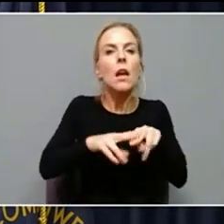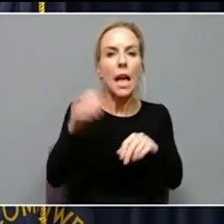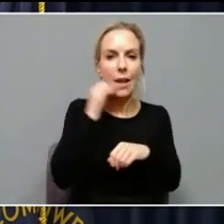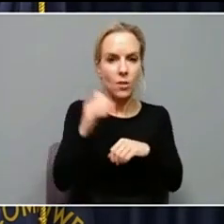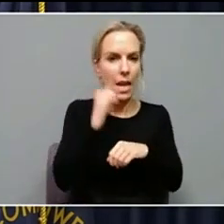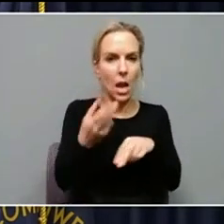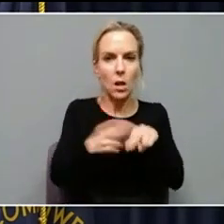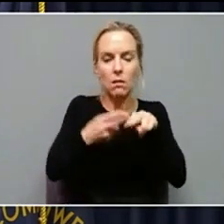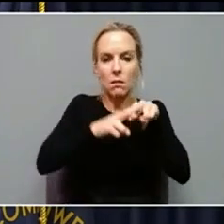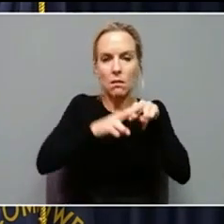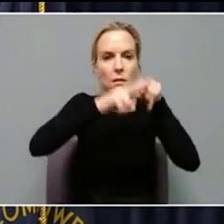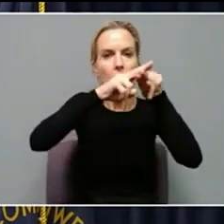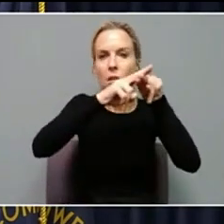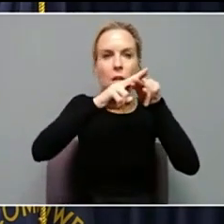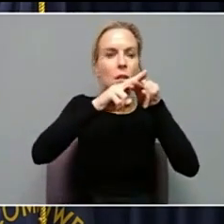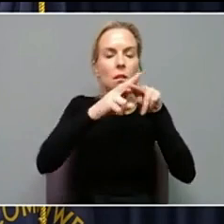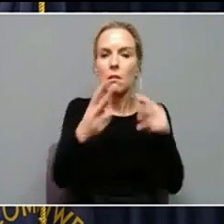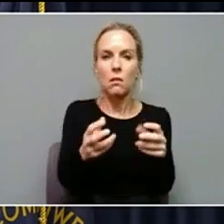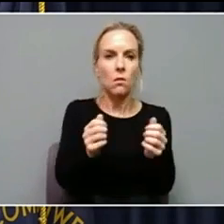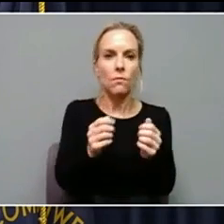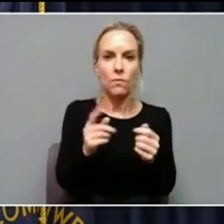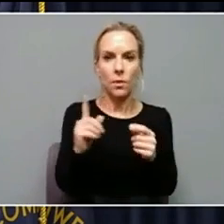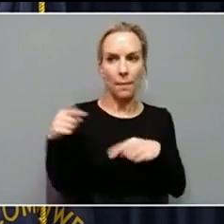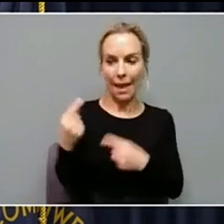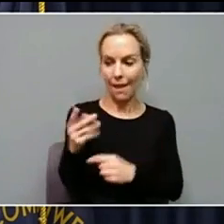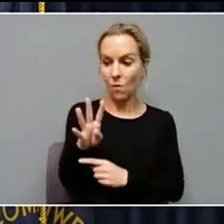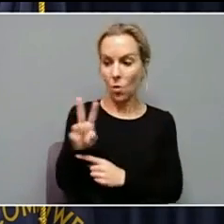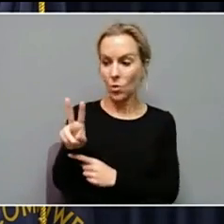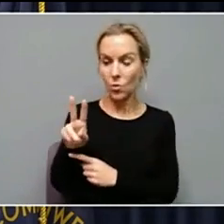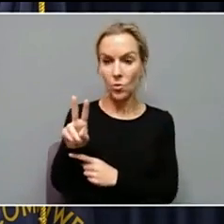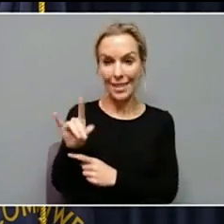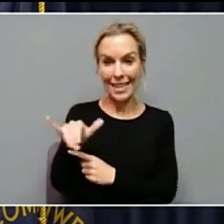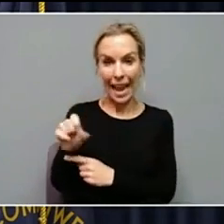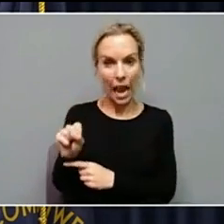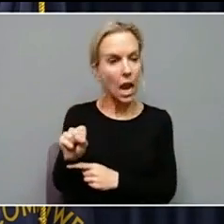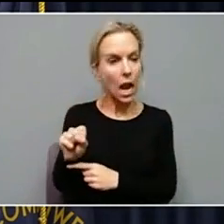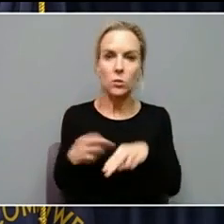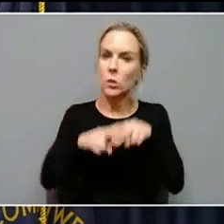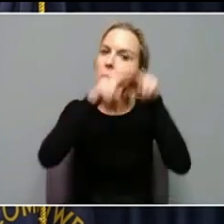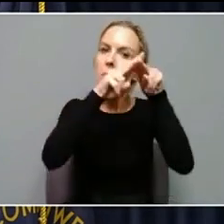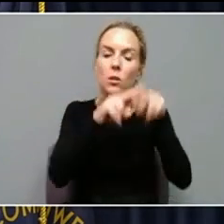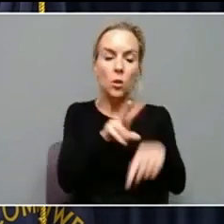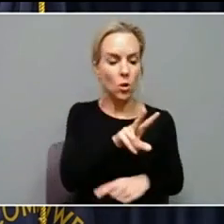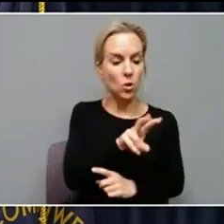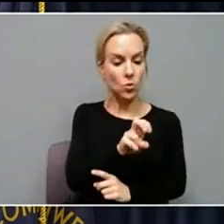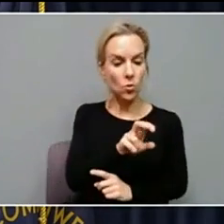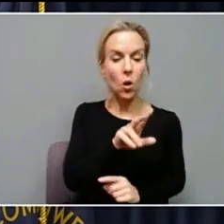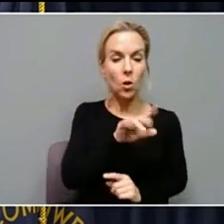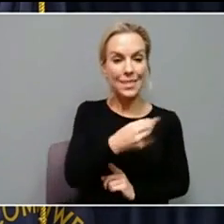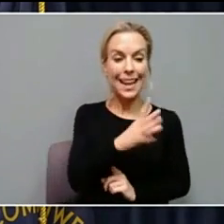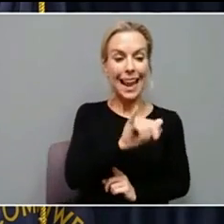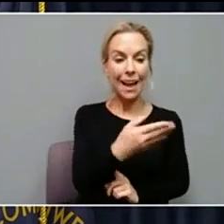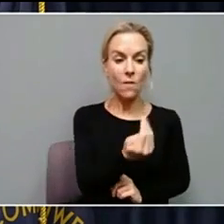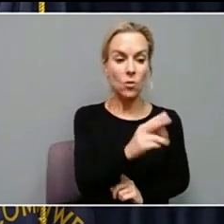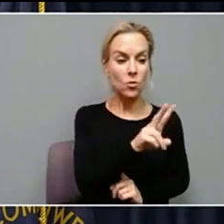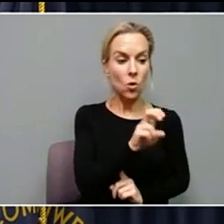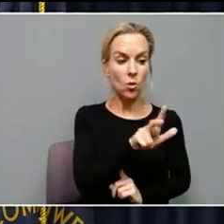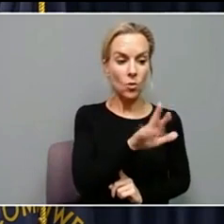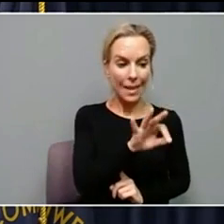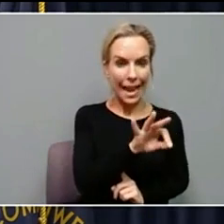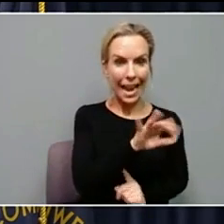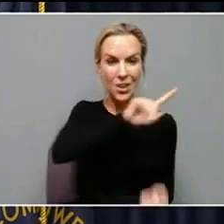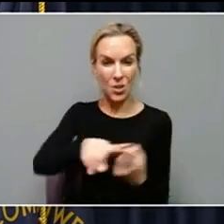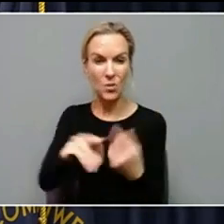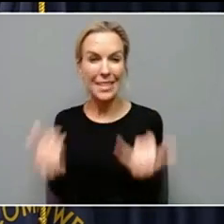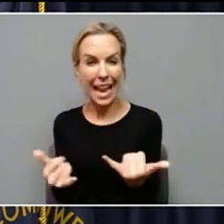for the past 42 days, from 239 on July 14th to